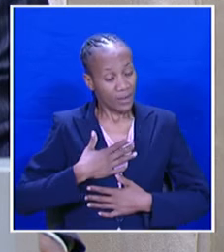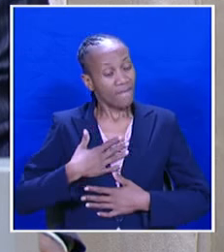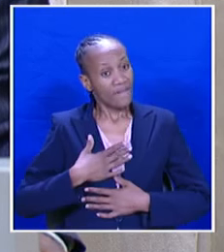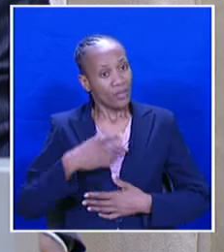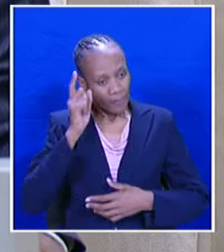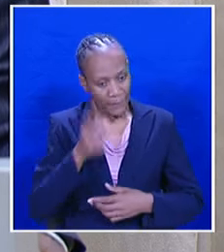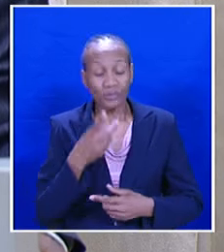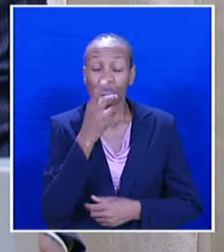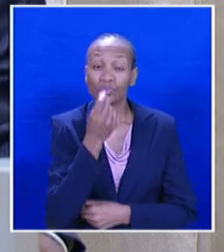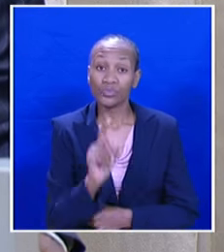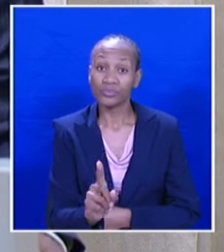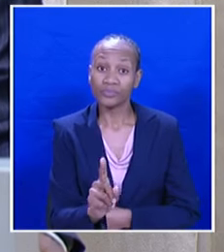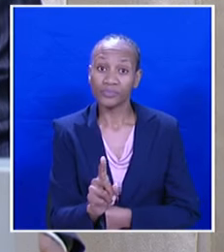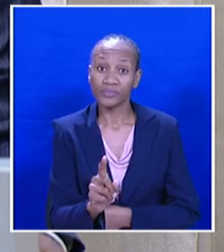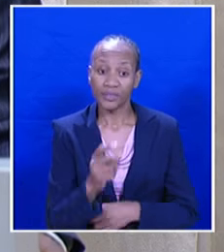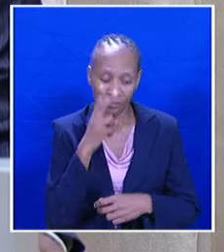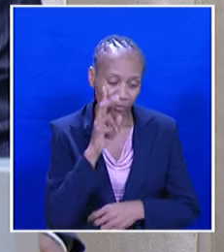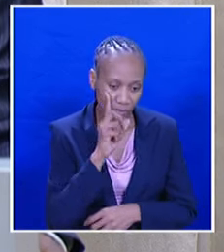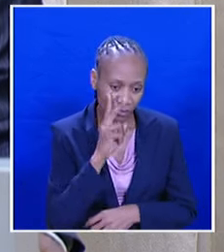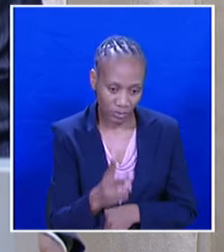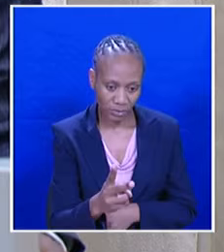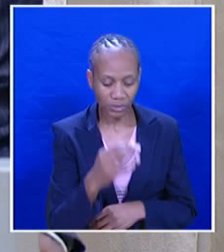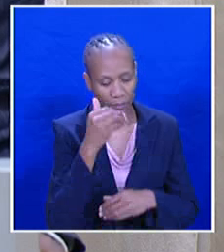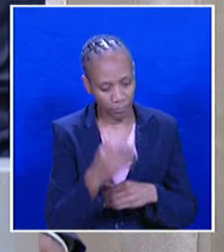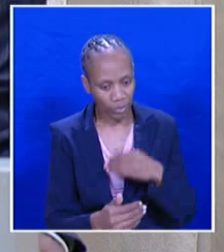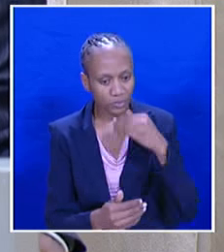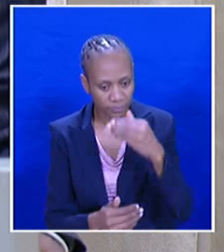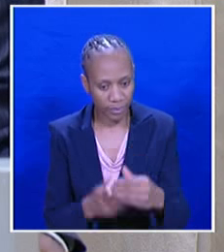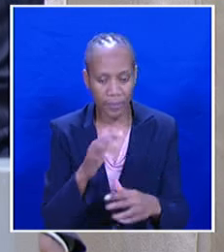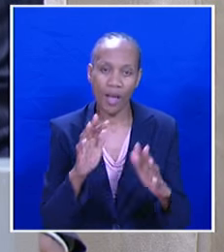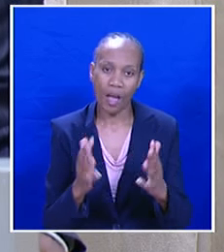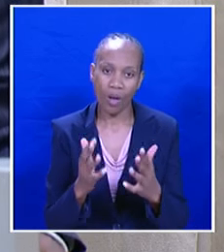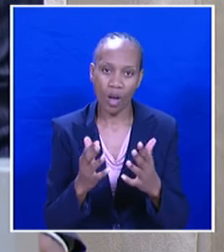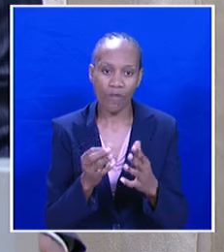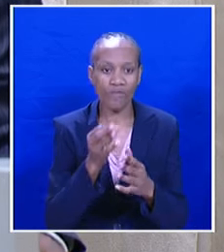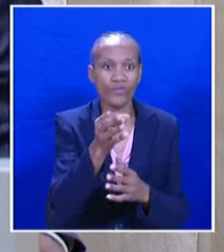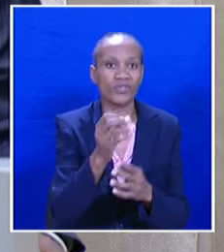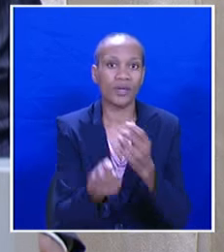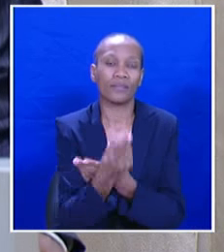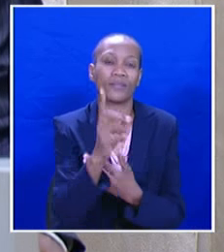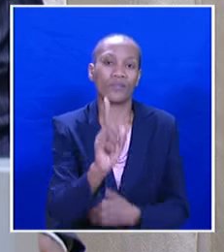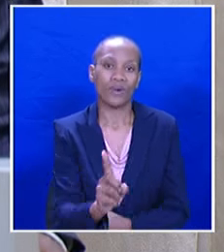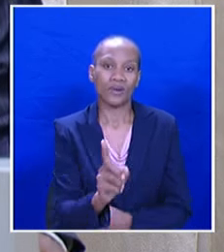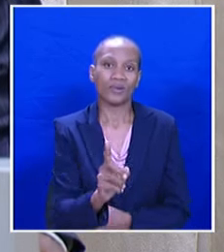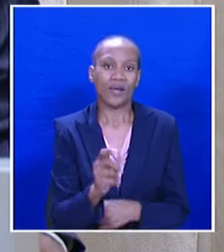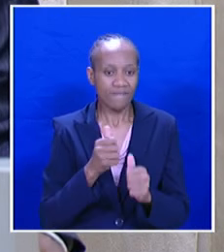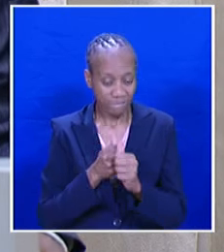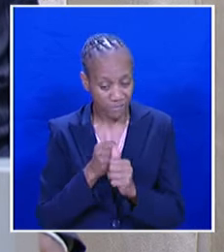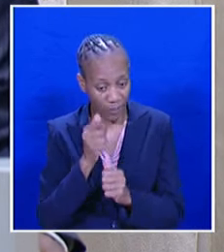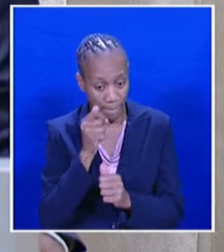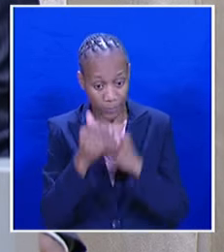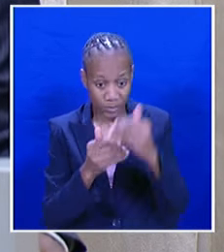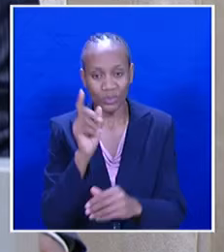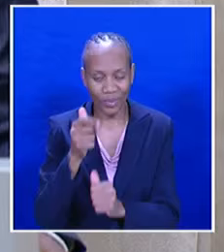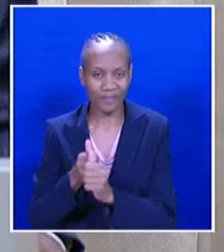this process that's underway will yield and precisely on what the President said in Sona. Thank you very